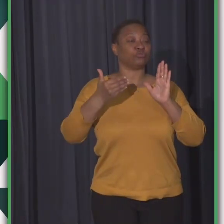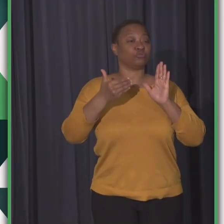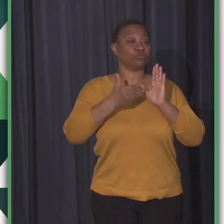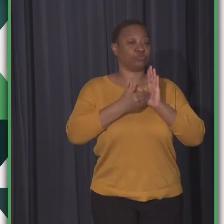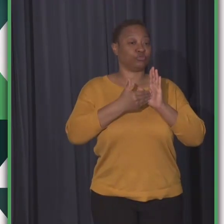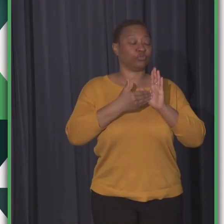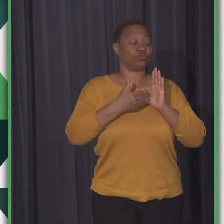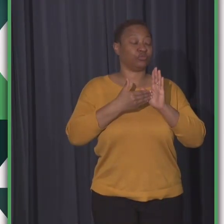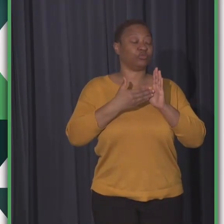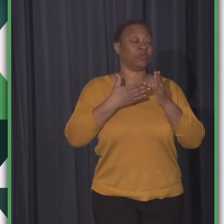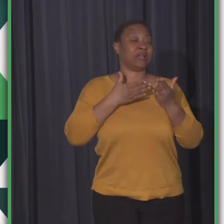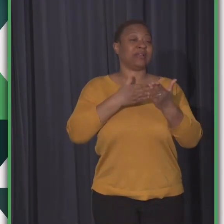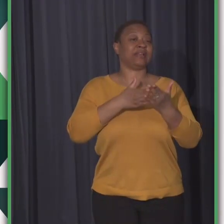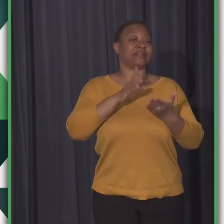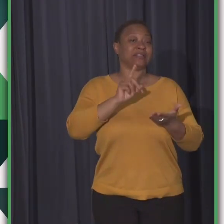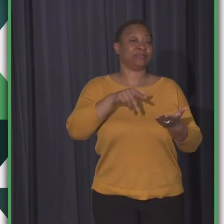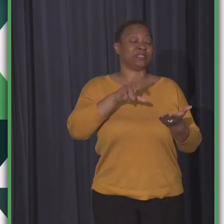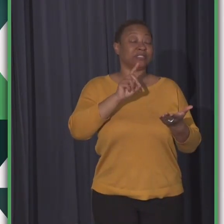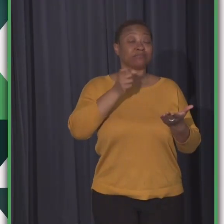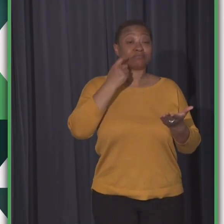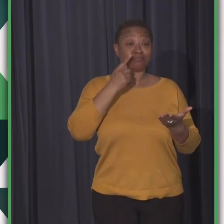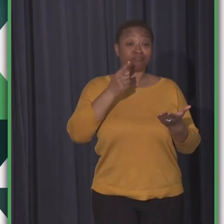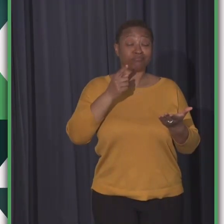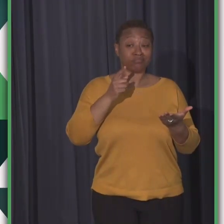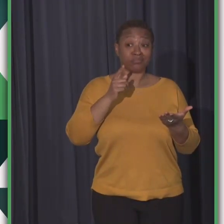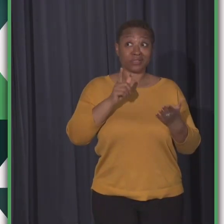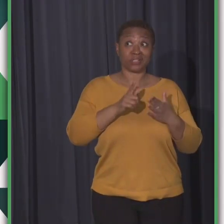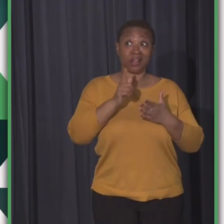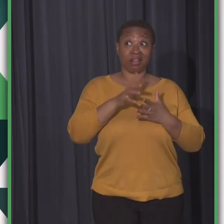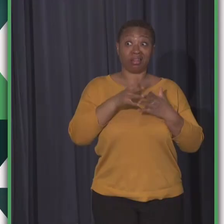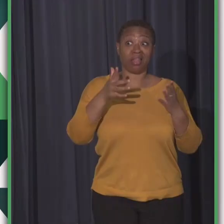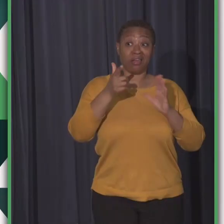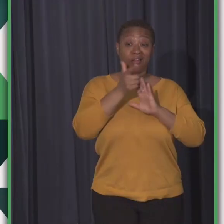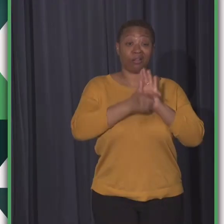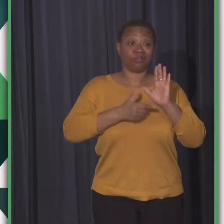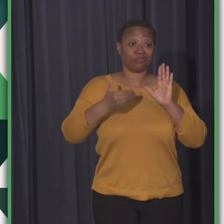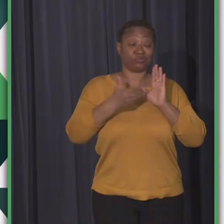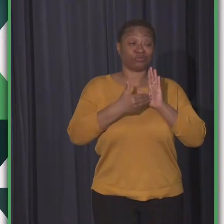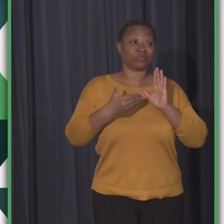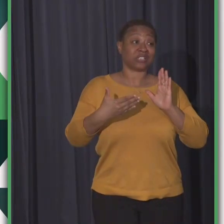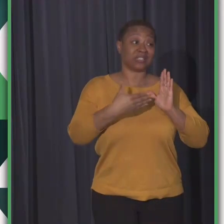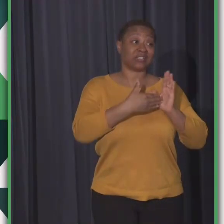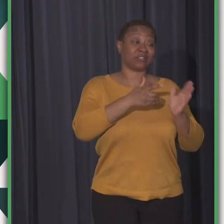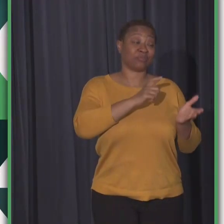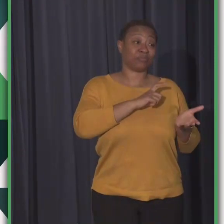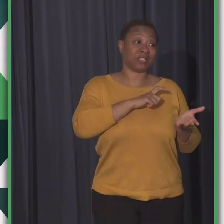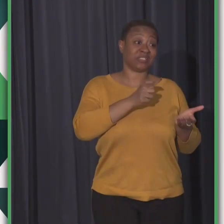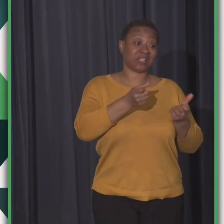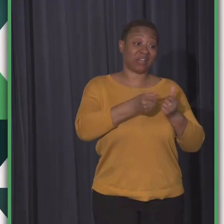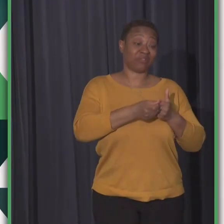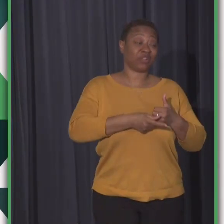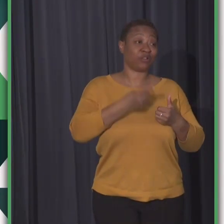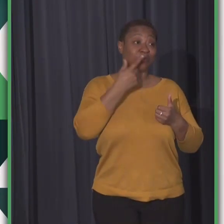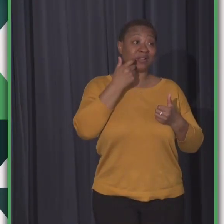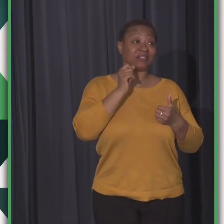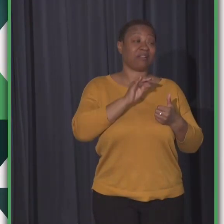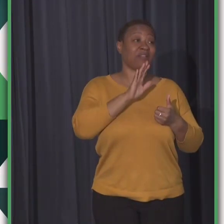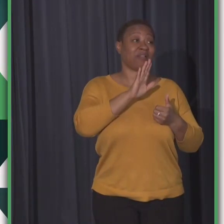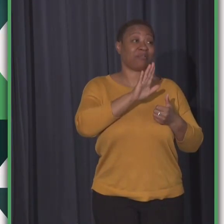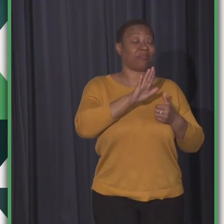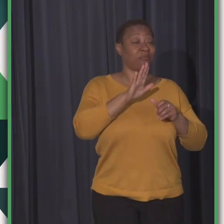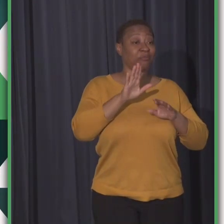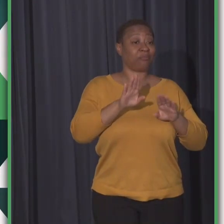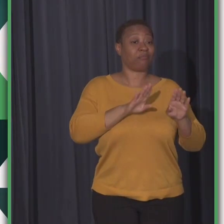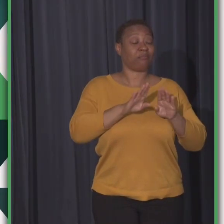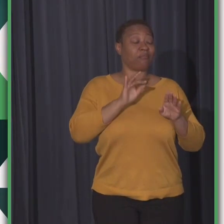and the fact that there's a whole lot that comes out every year because of questionable practice by some